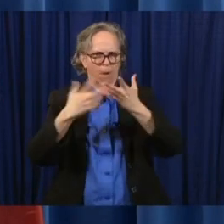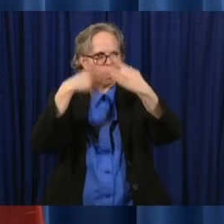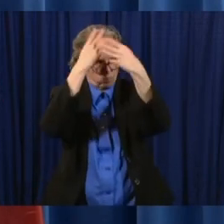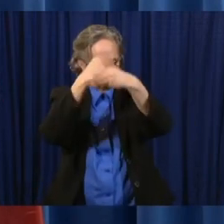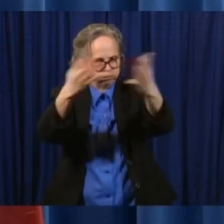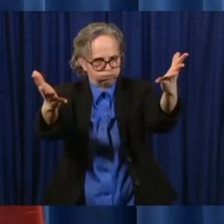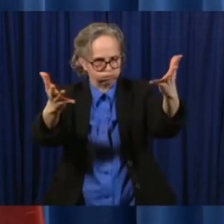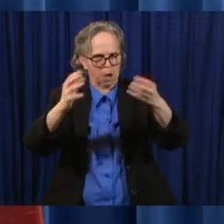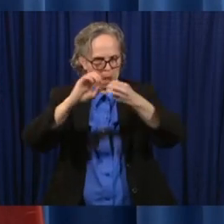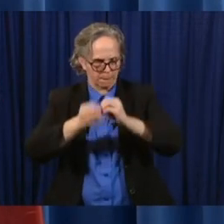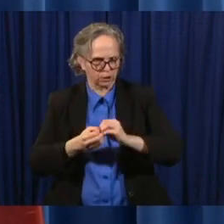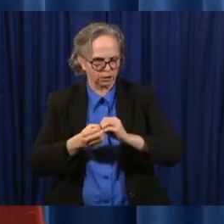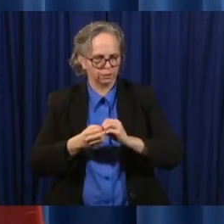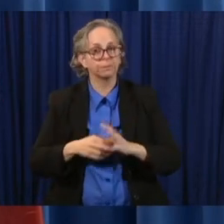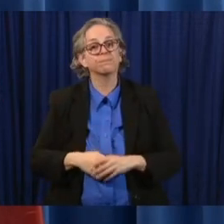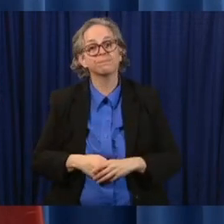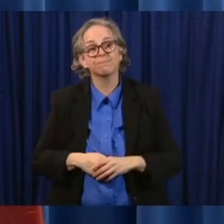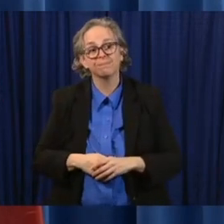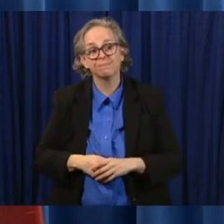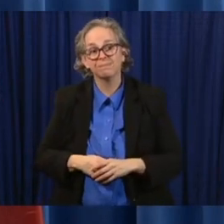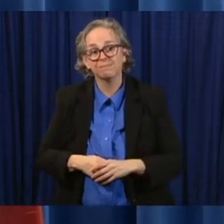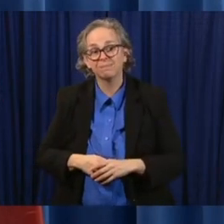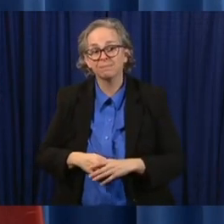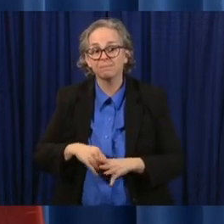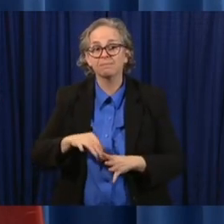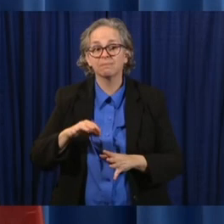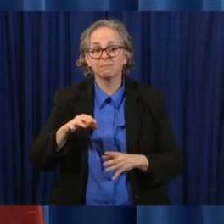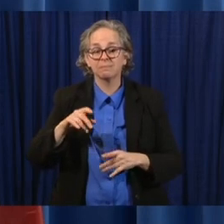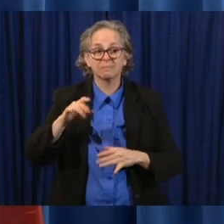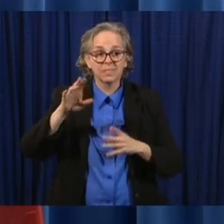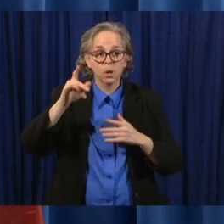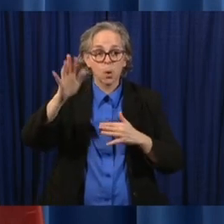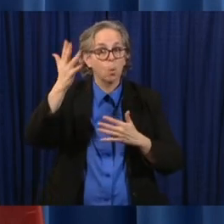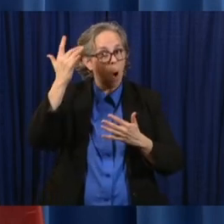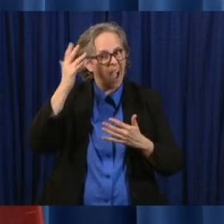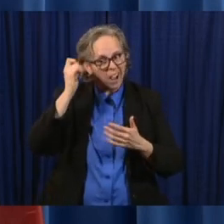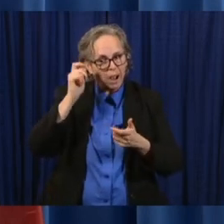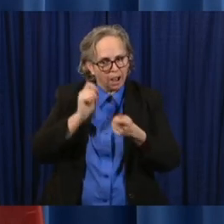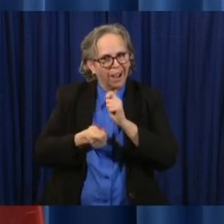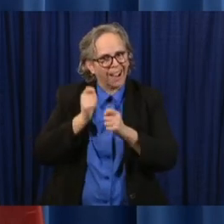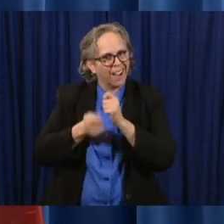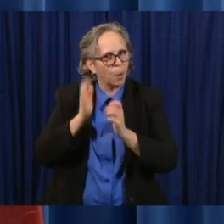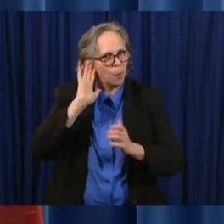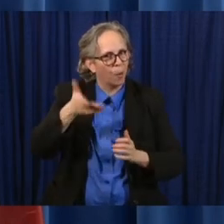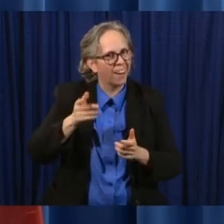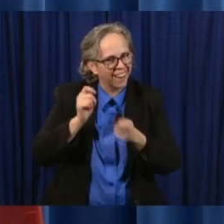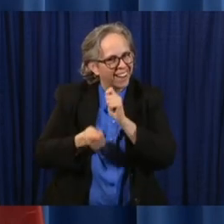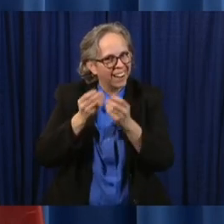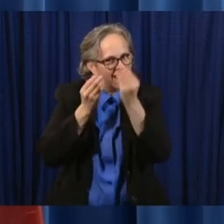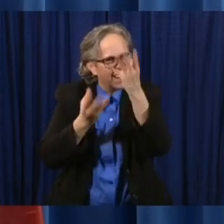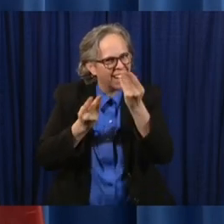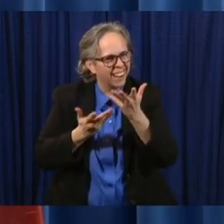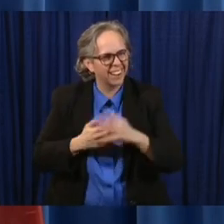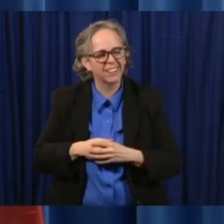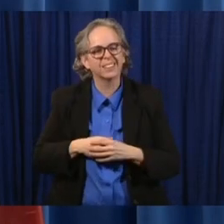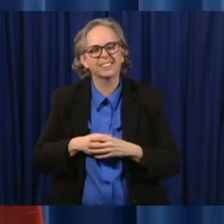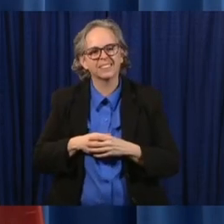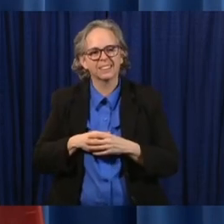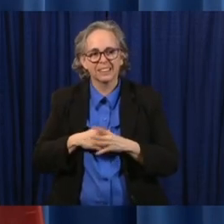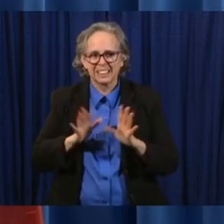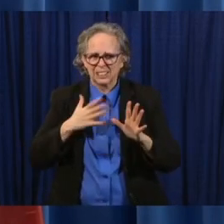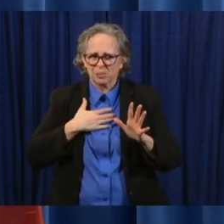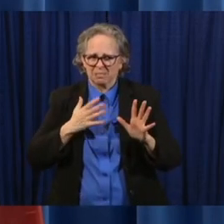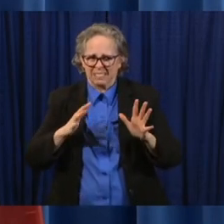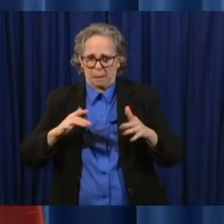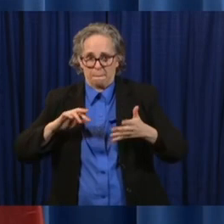accurately collect this information. So I expect the reporting on deaths at long-term care facilities by county will not begin this week,